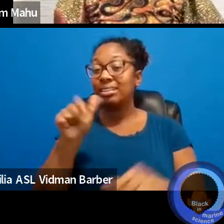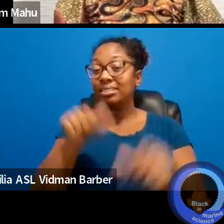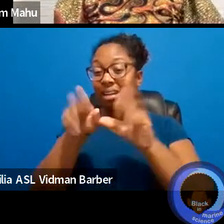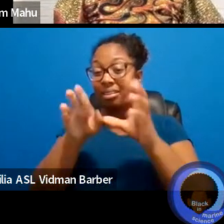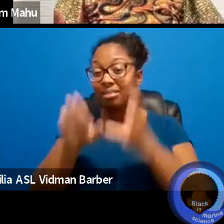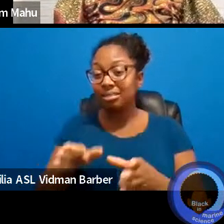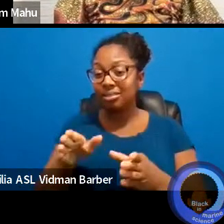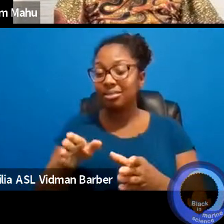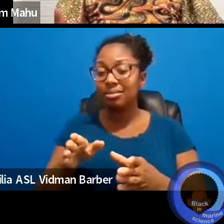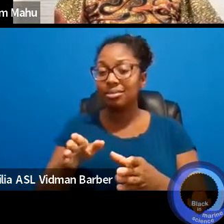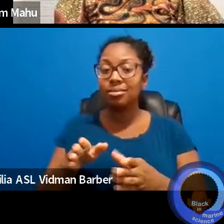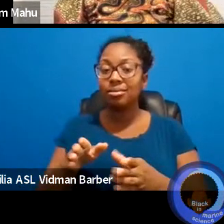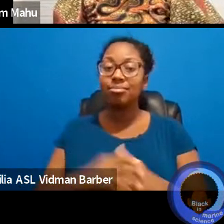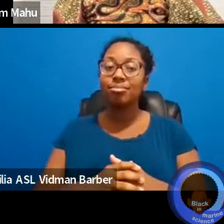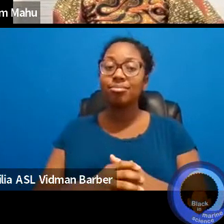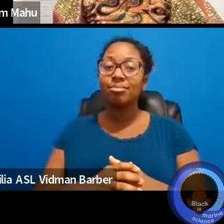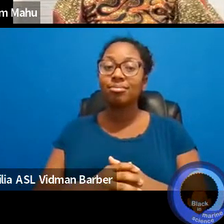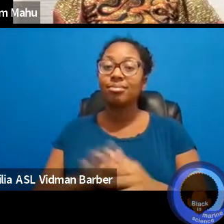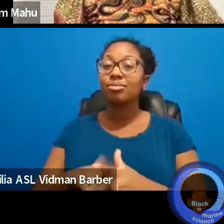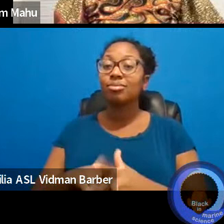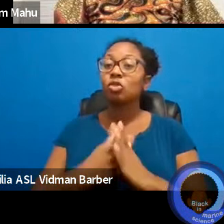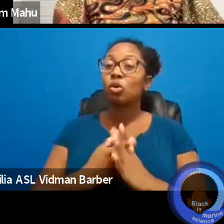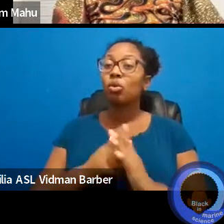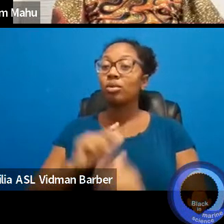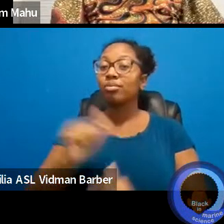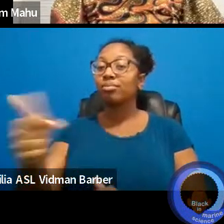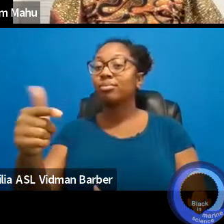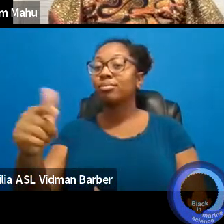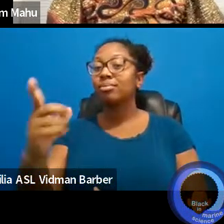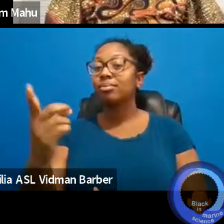with Dr. Mahu.